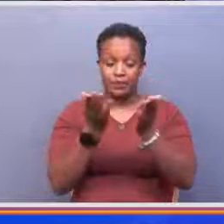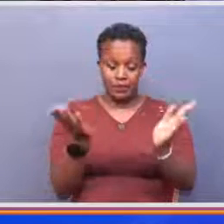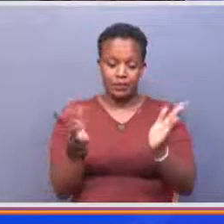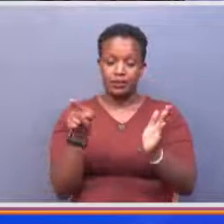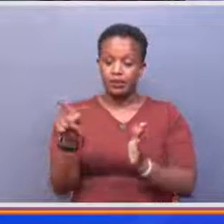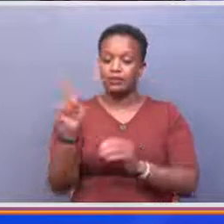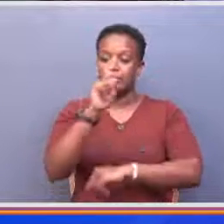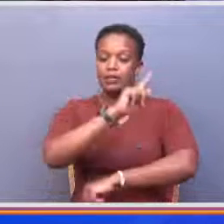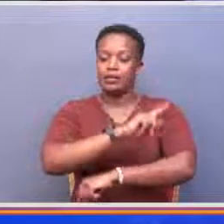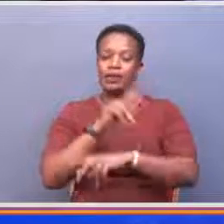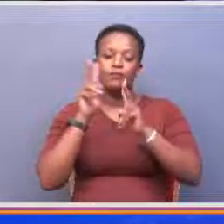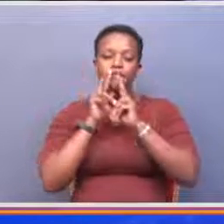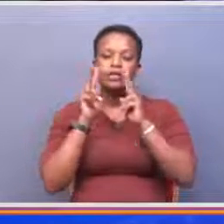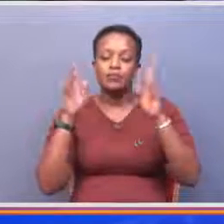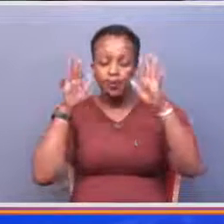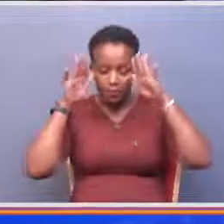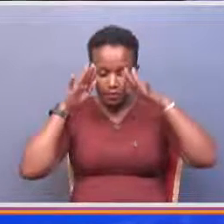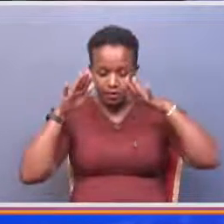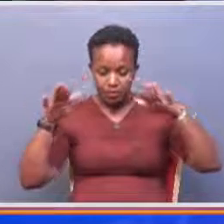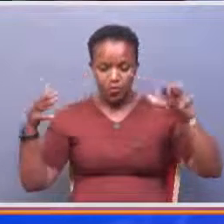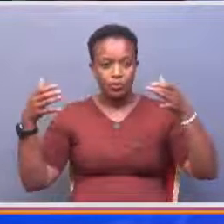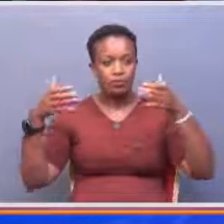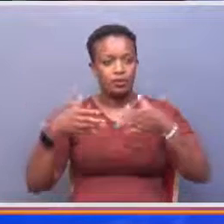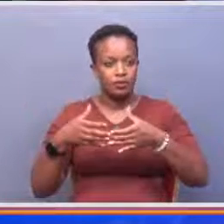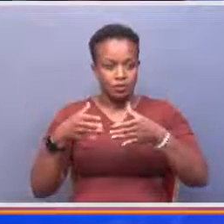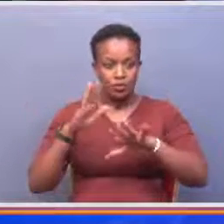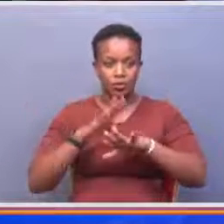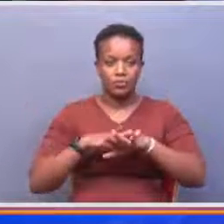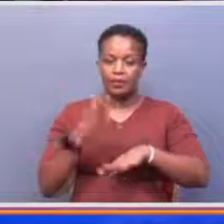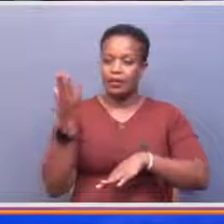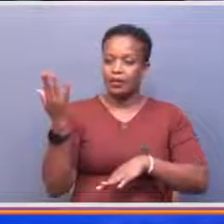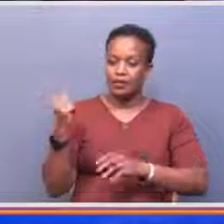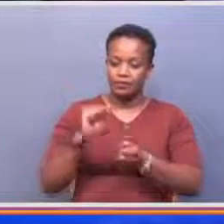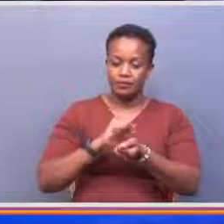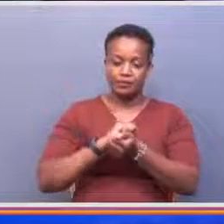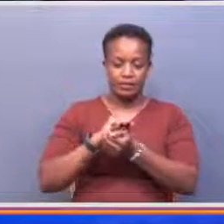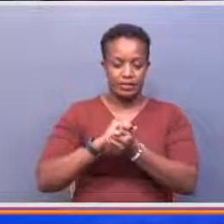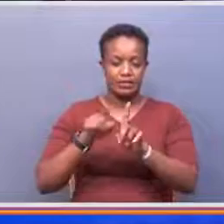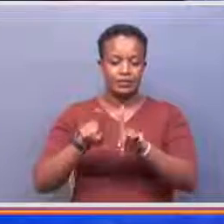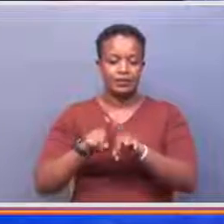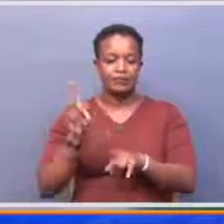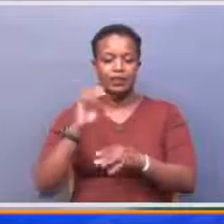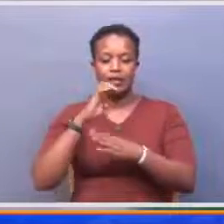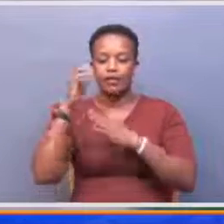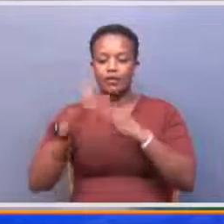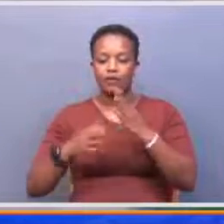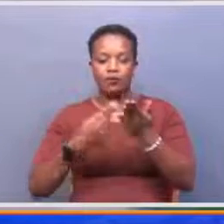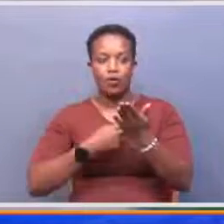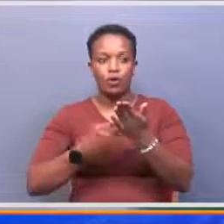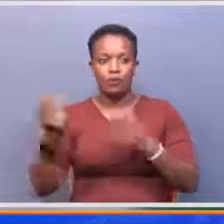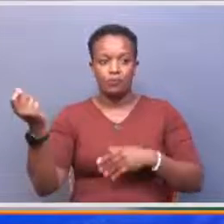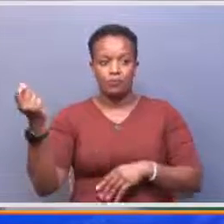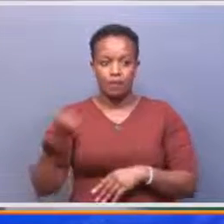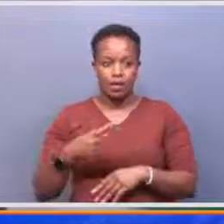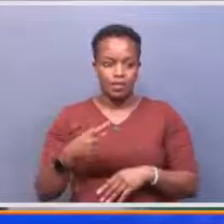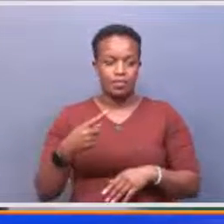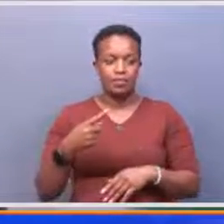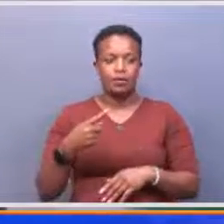by the Muslim community on the last Friday at the end of the holy month of Ramadan. And we can